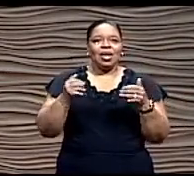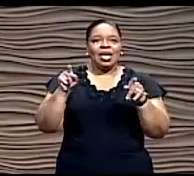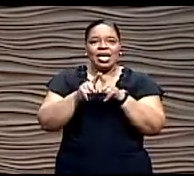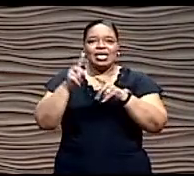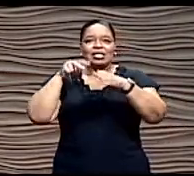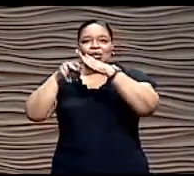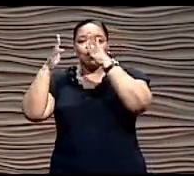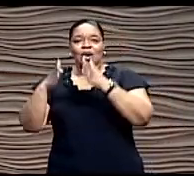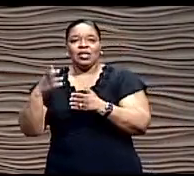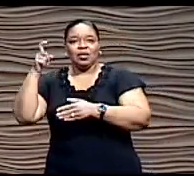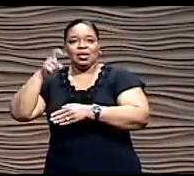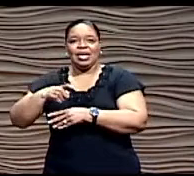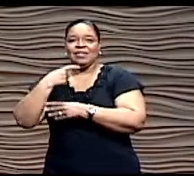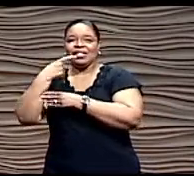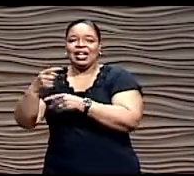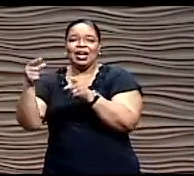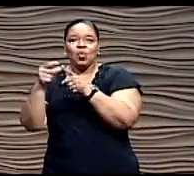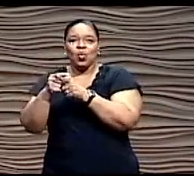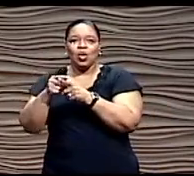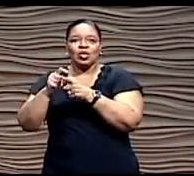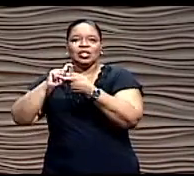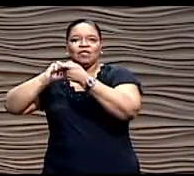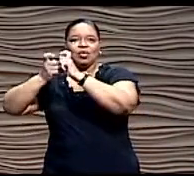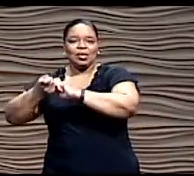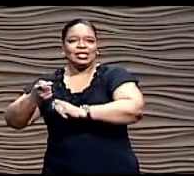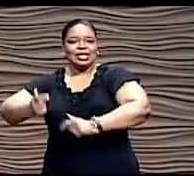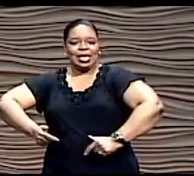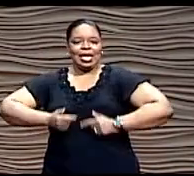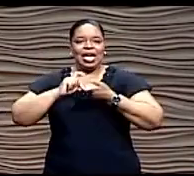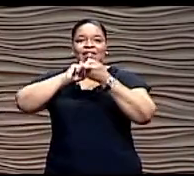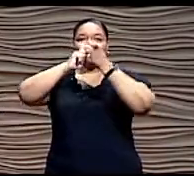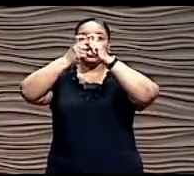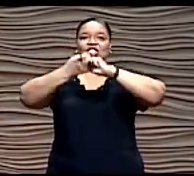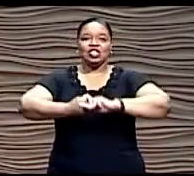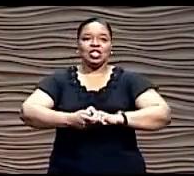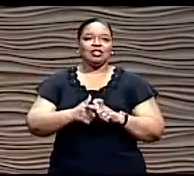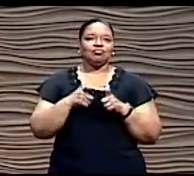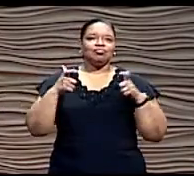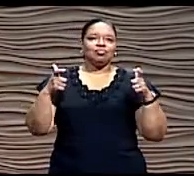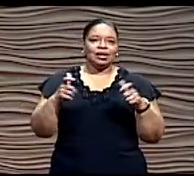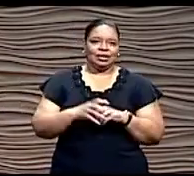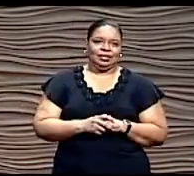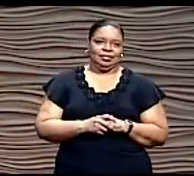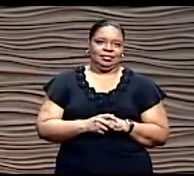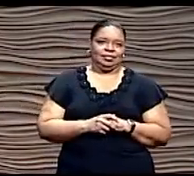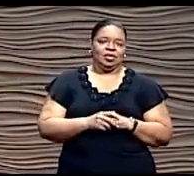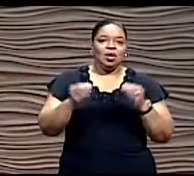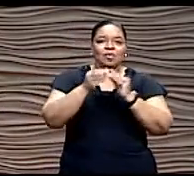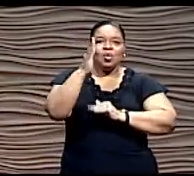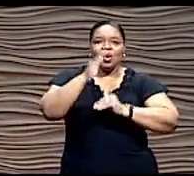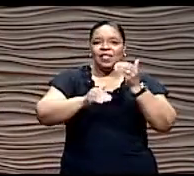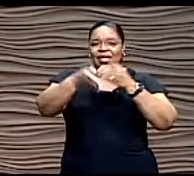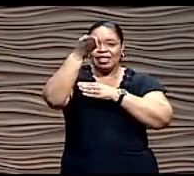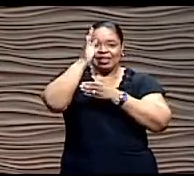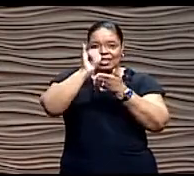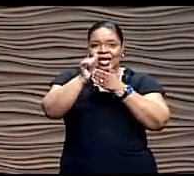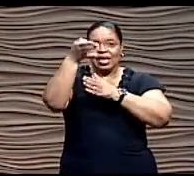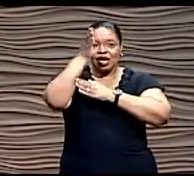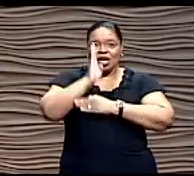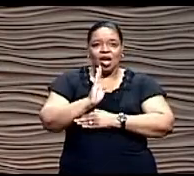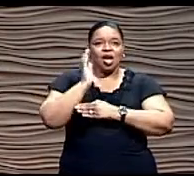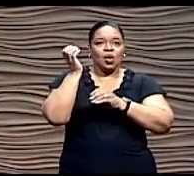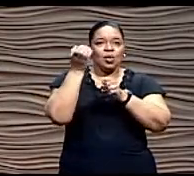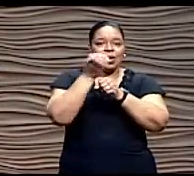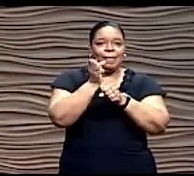words of repentance. Life would change for him. And more than that, God would make Ezekiel put